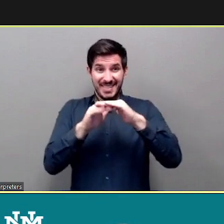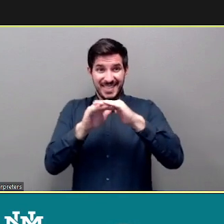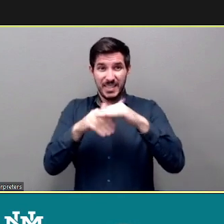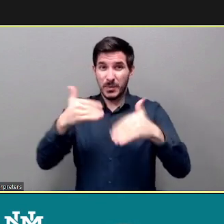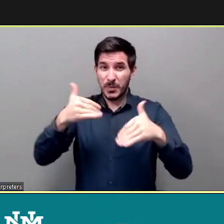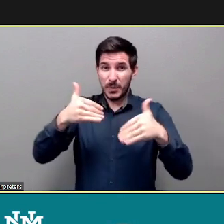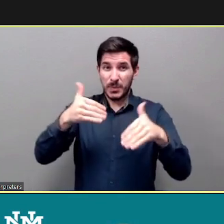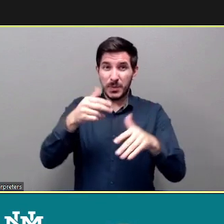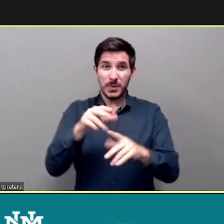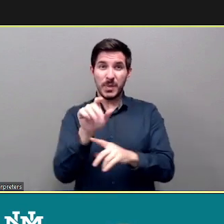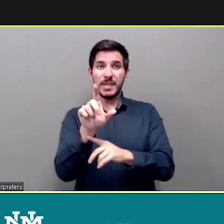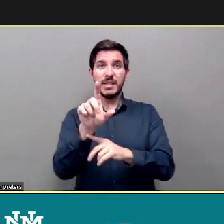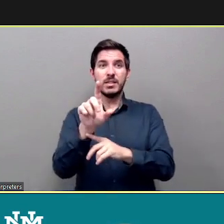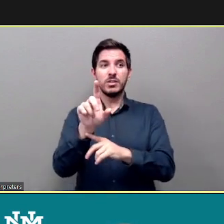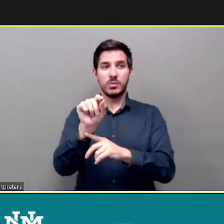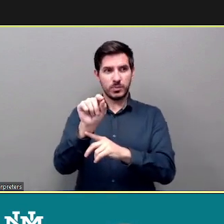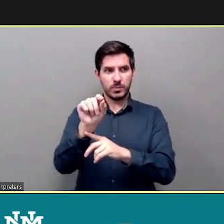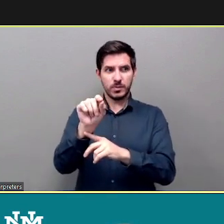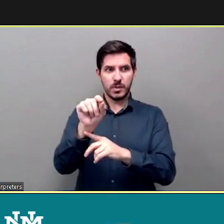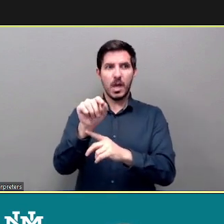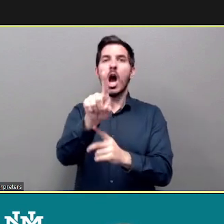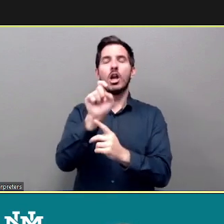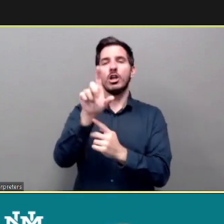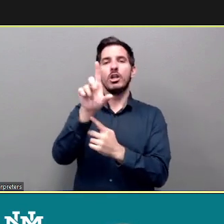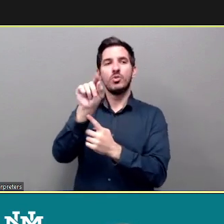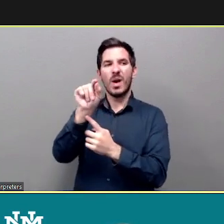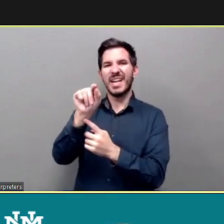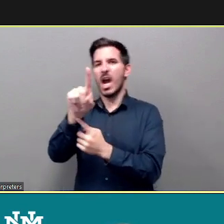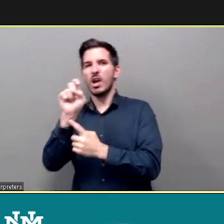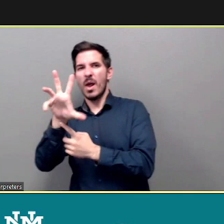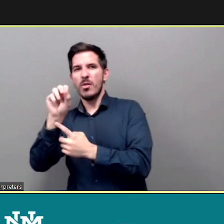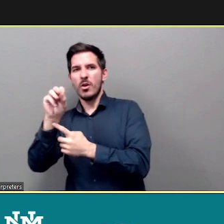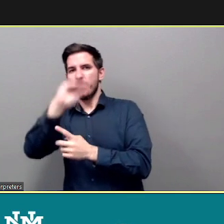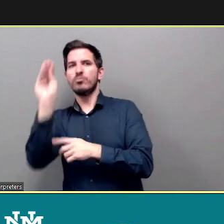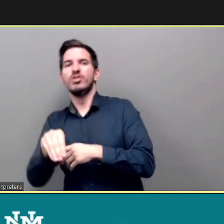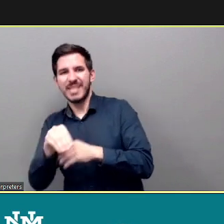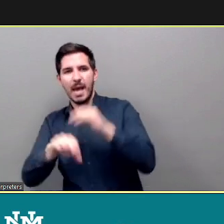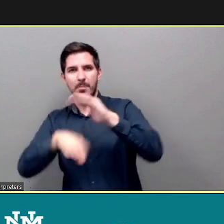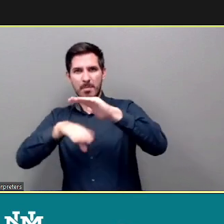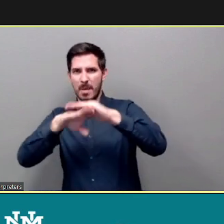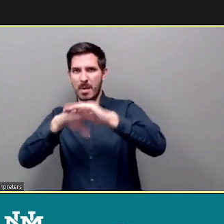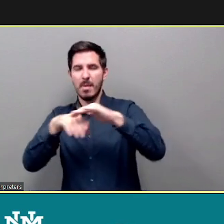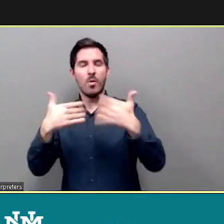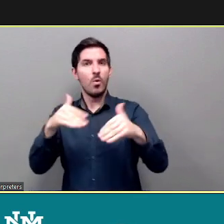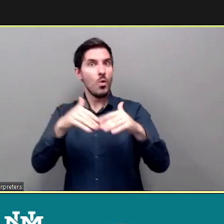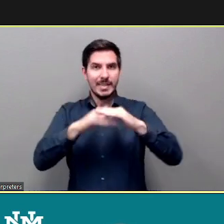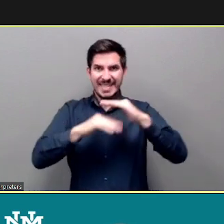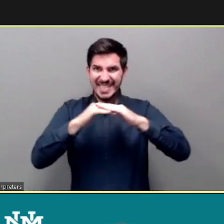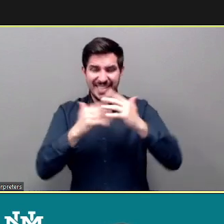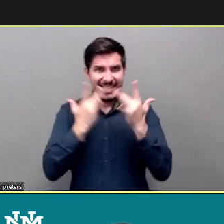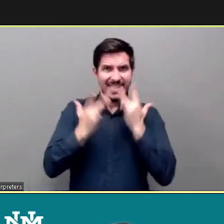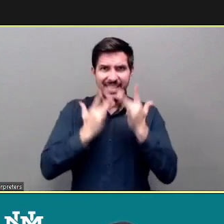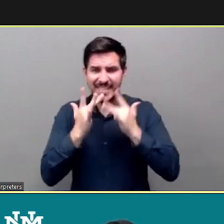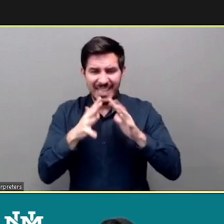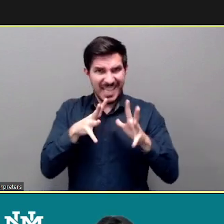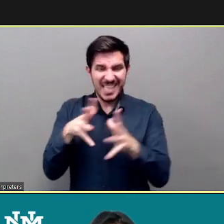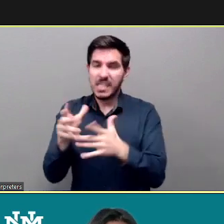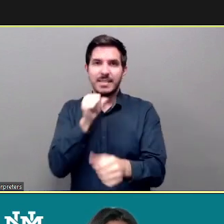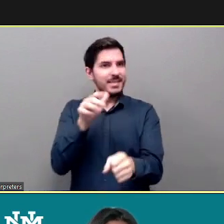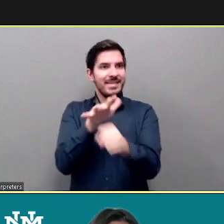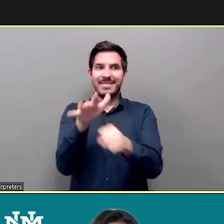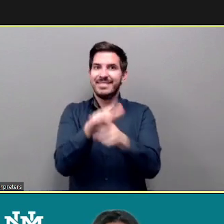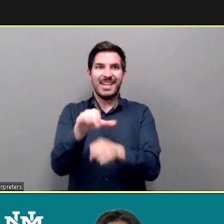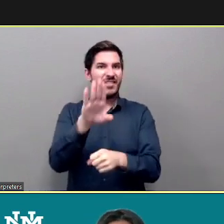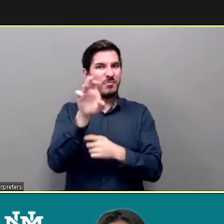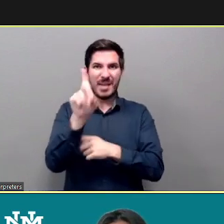between 125 to 130% capacity. We are not, we